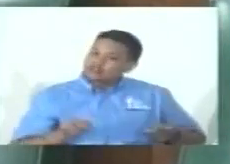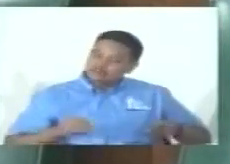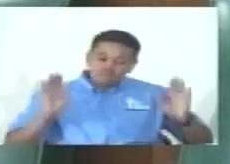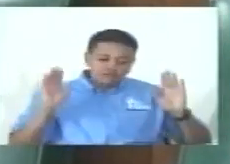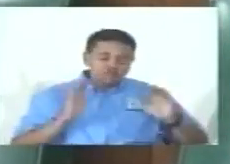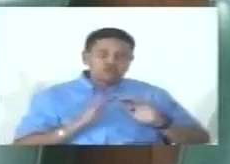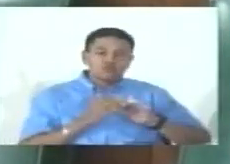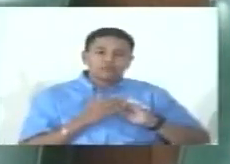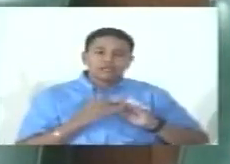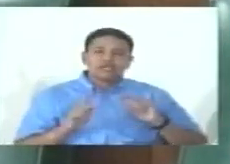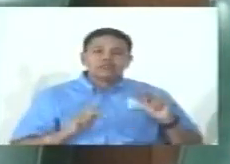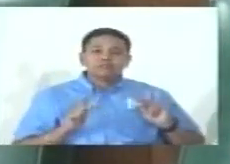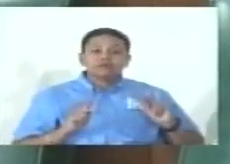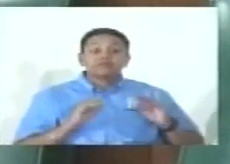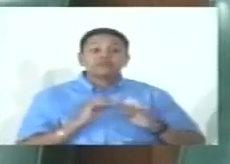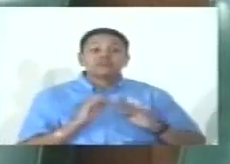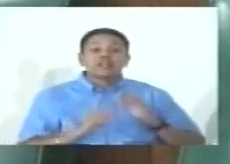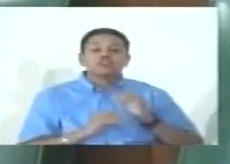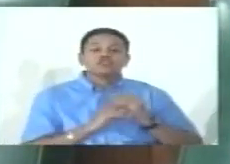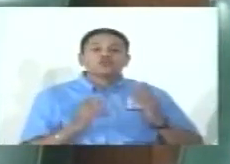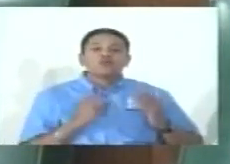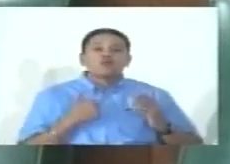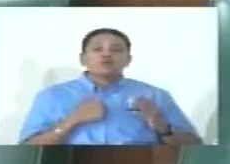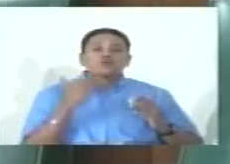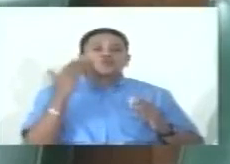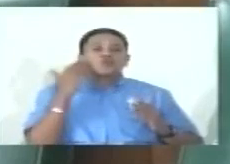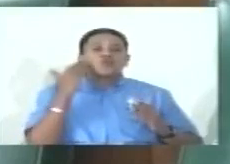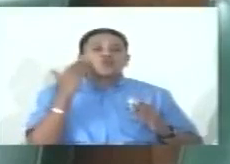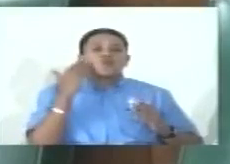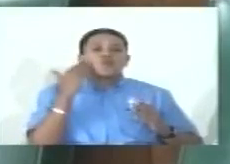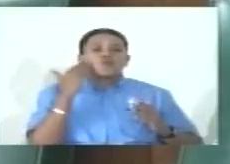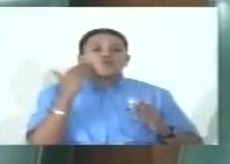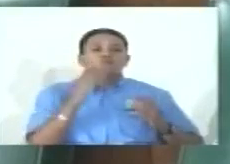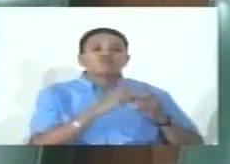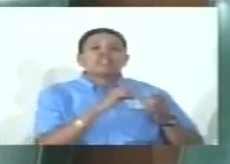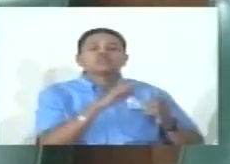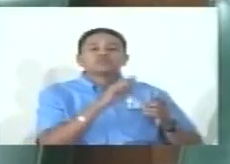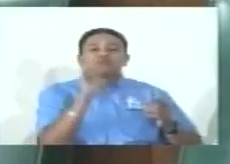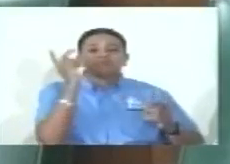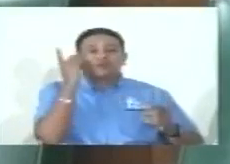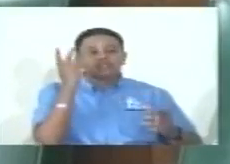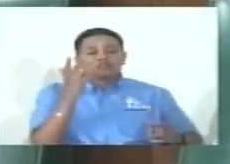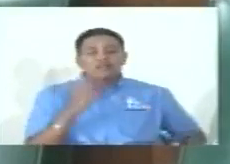to people, in addition to what we know of him politically.